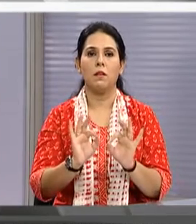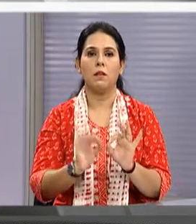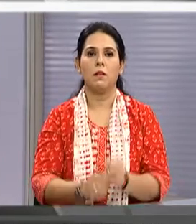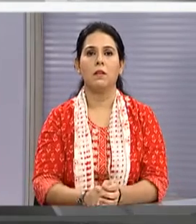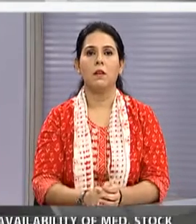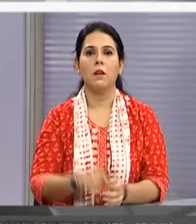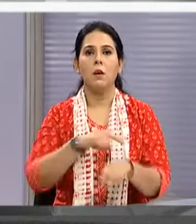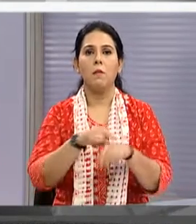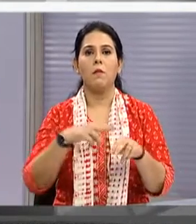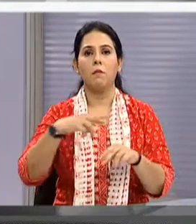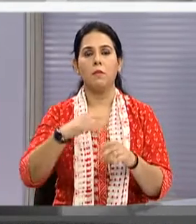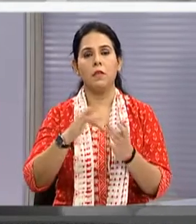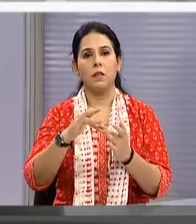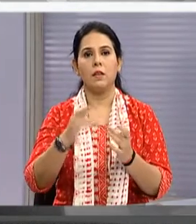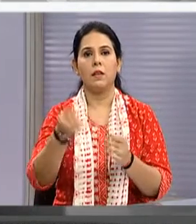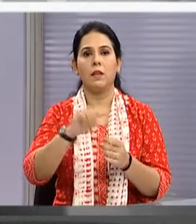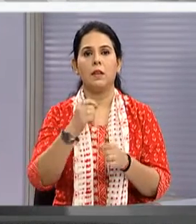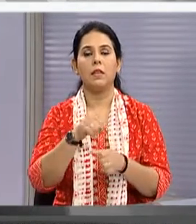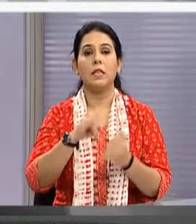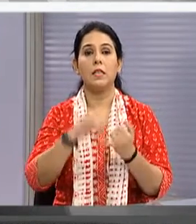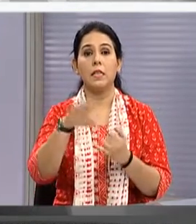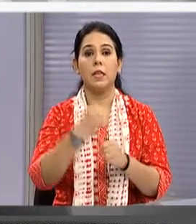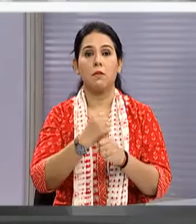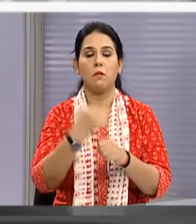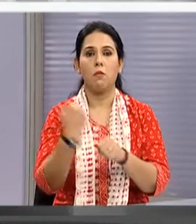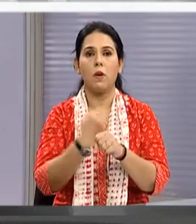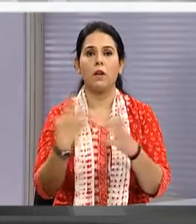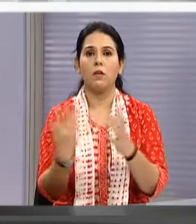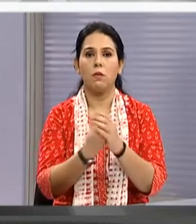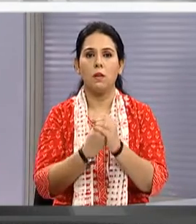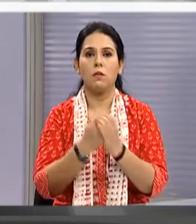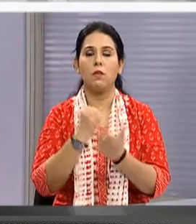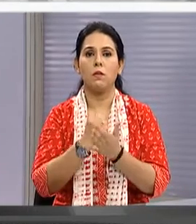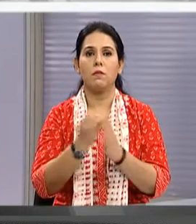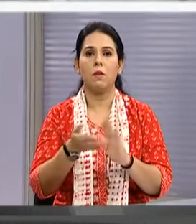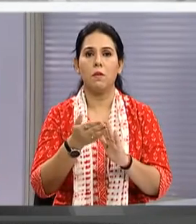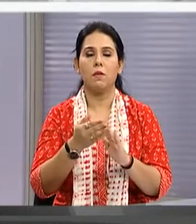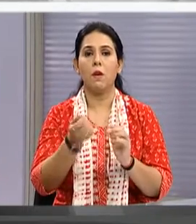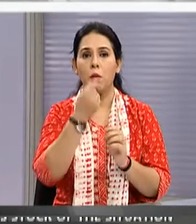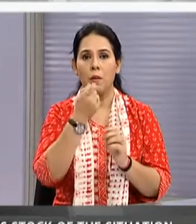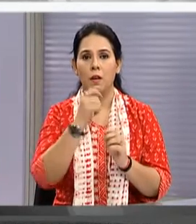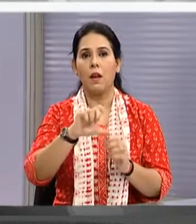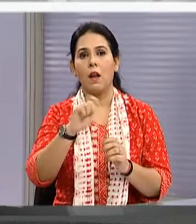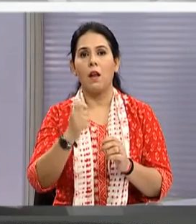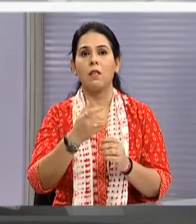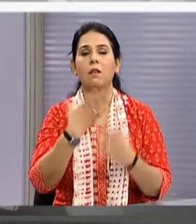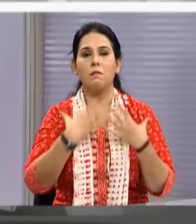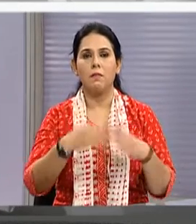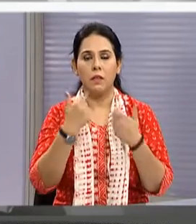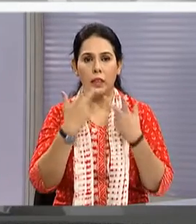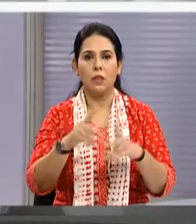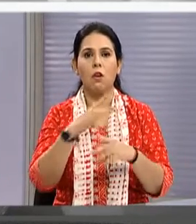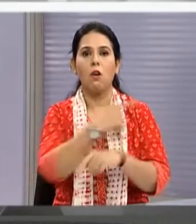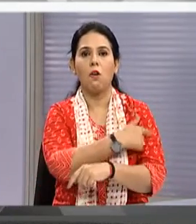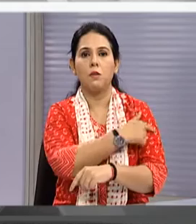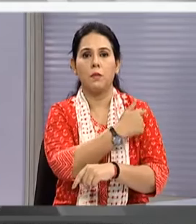normal. Meanwhile, both the centre and the state government are working jointly to ensure availability of medicines and other facilities